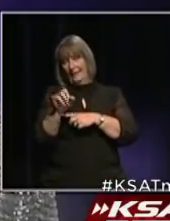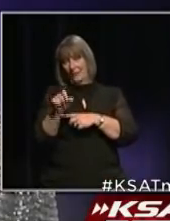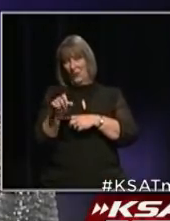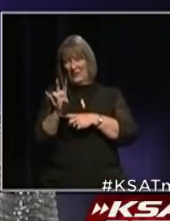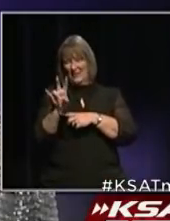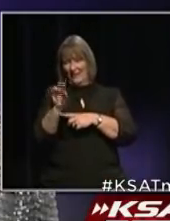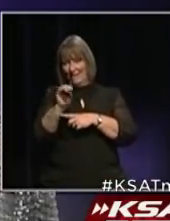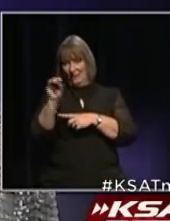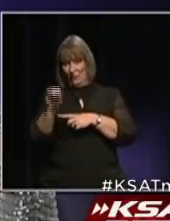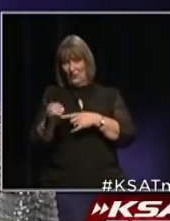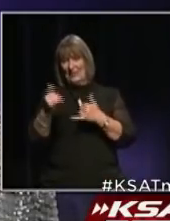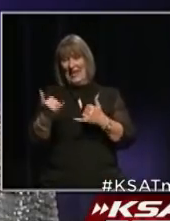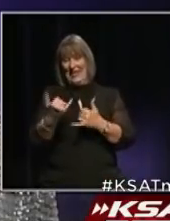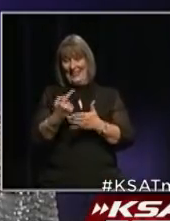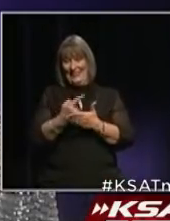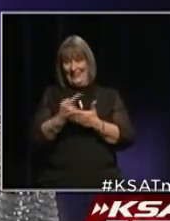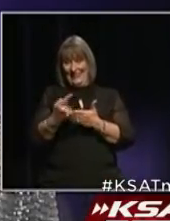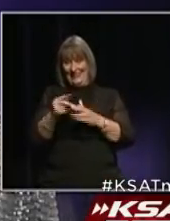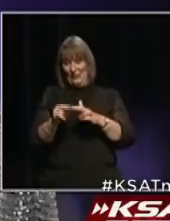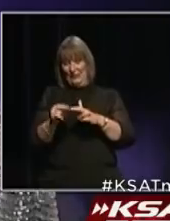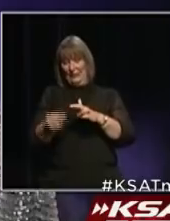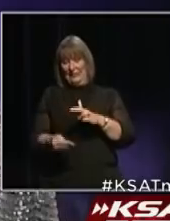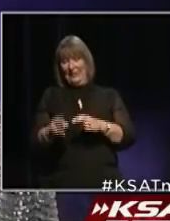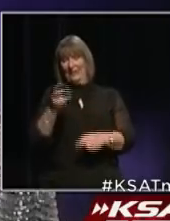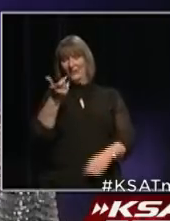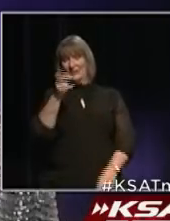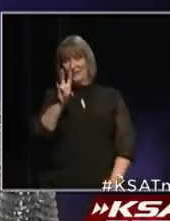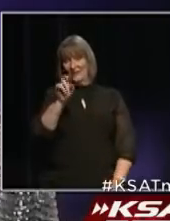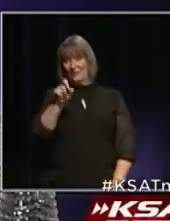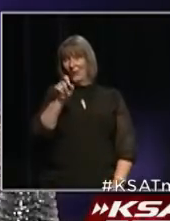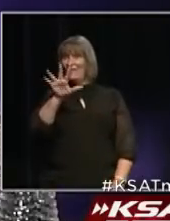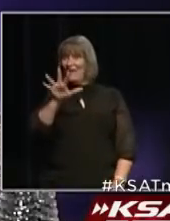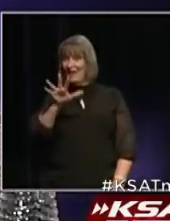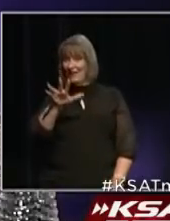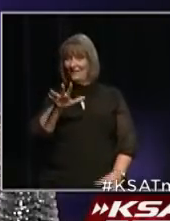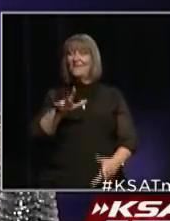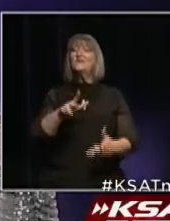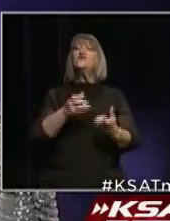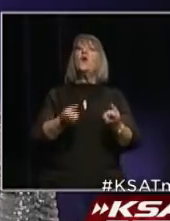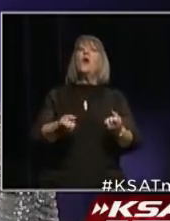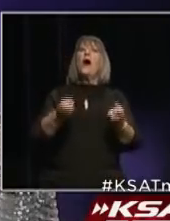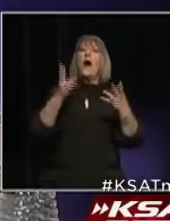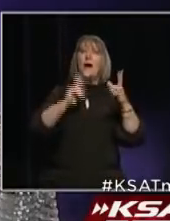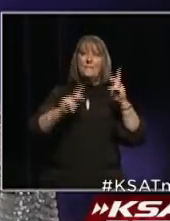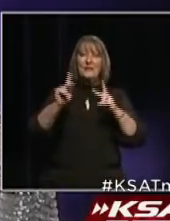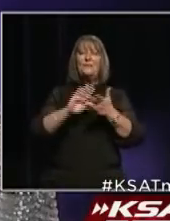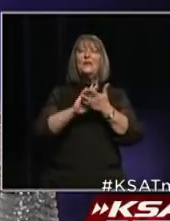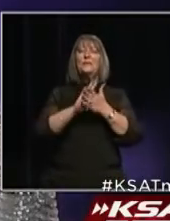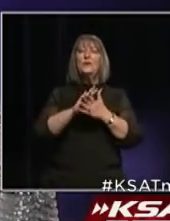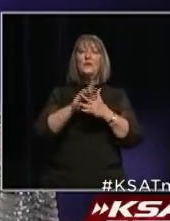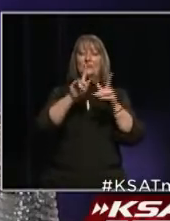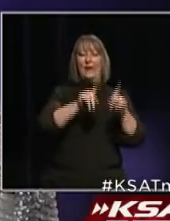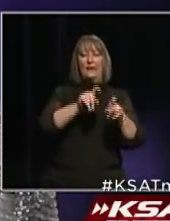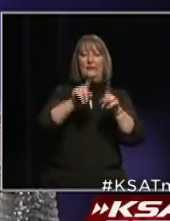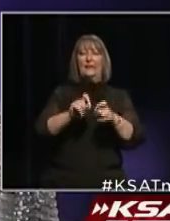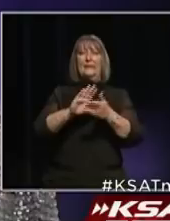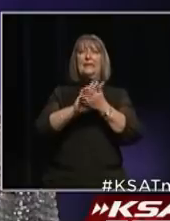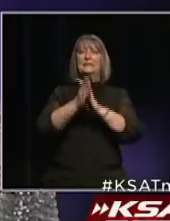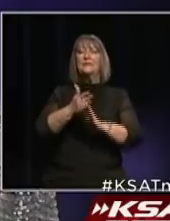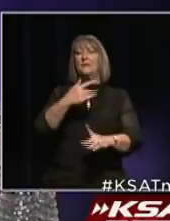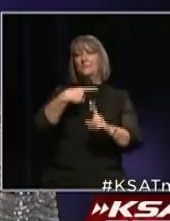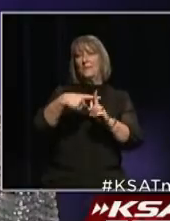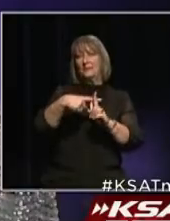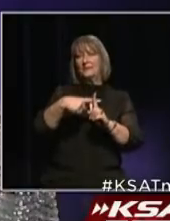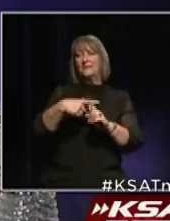19.7%, and this week it went down to 17.5%. So that's a positive sign, but you got to remember hospitalizations occur